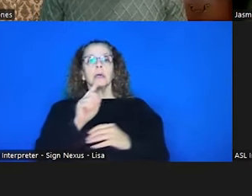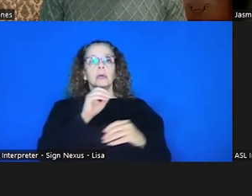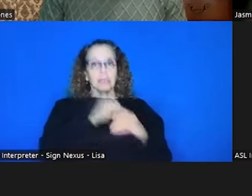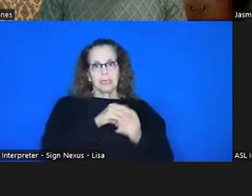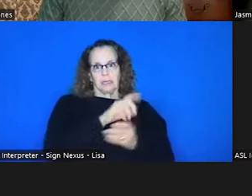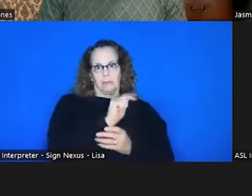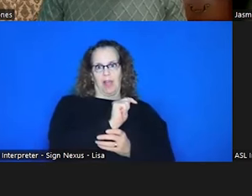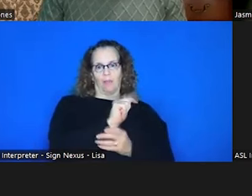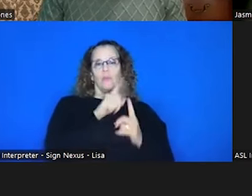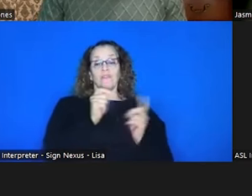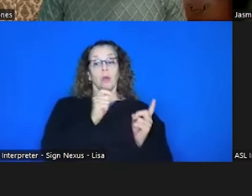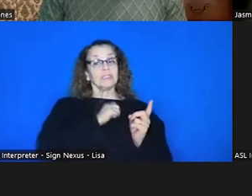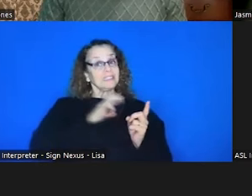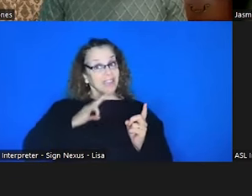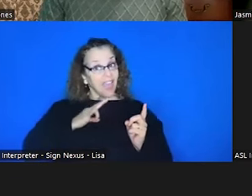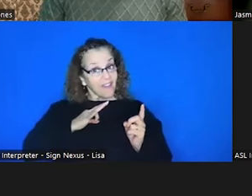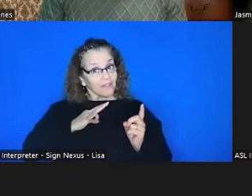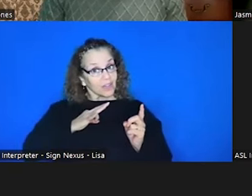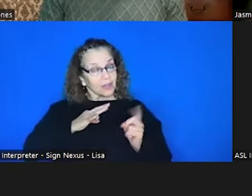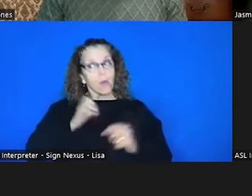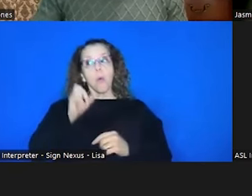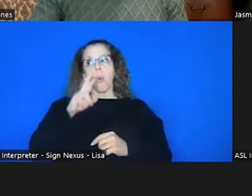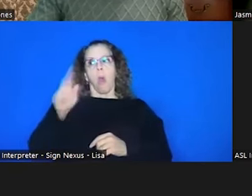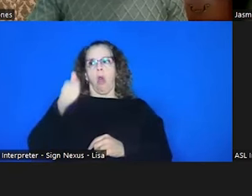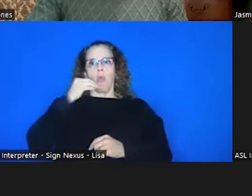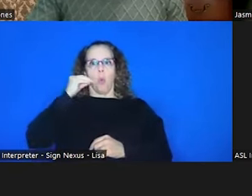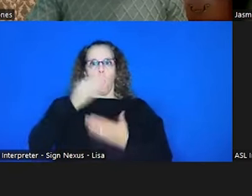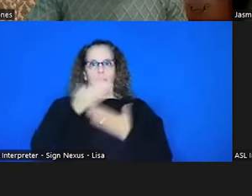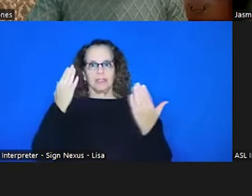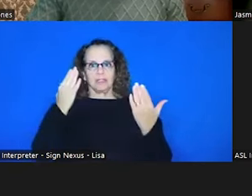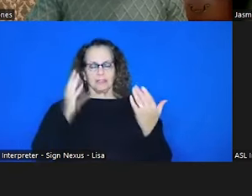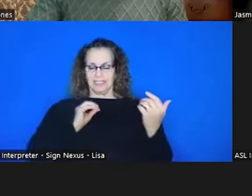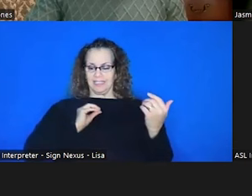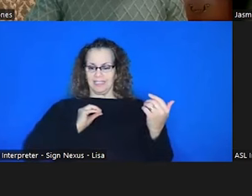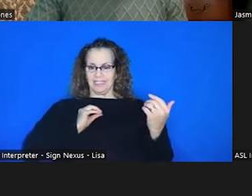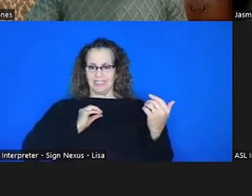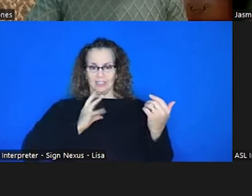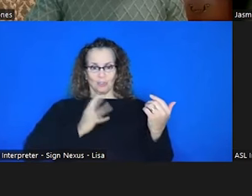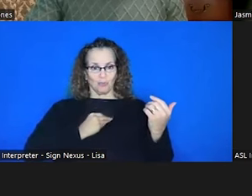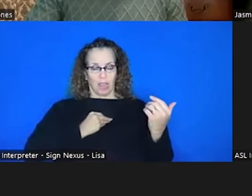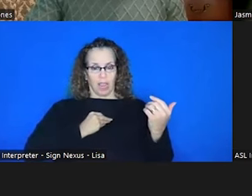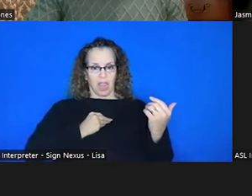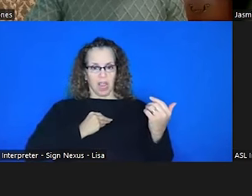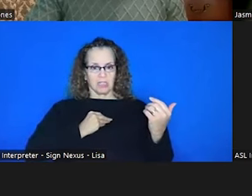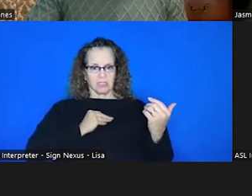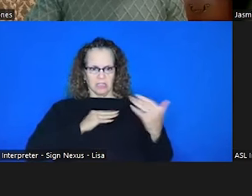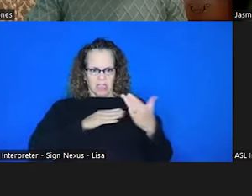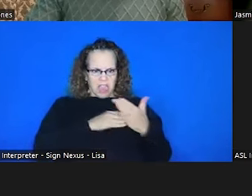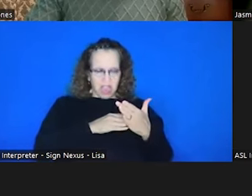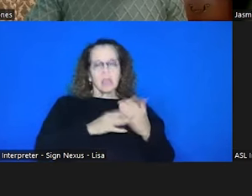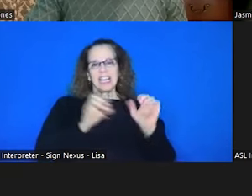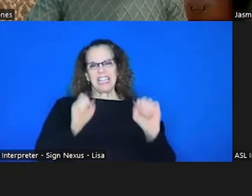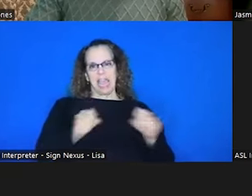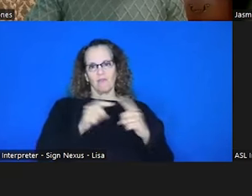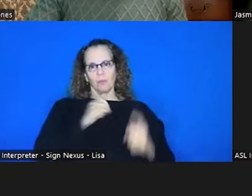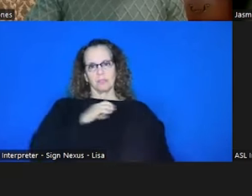so I want to be clear that even our staff members can be transphobic and attacks to our trans clients. So that what we did